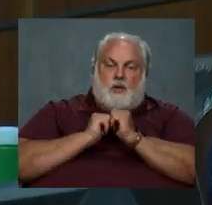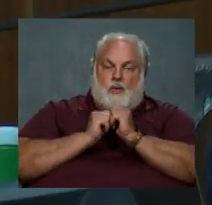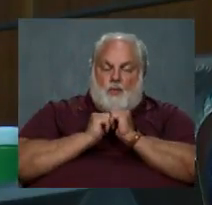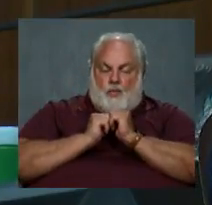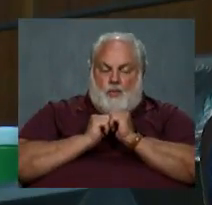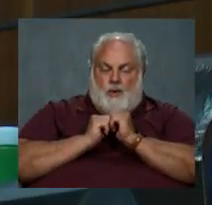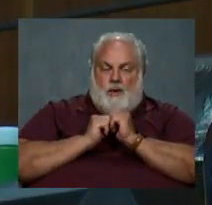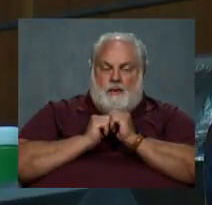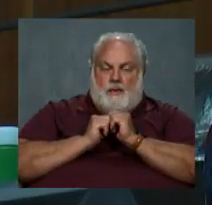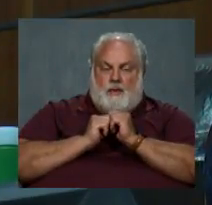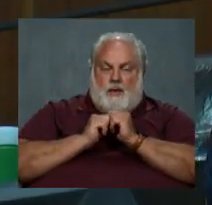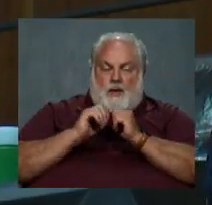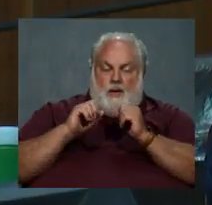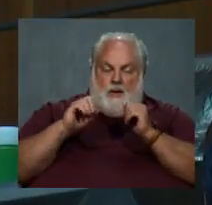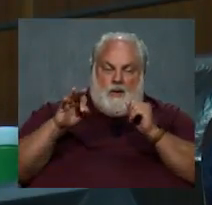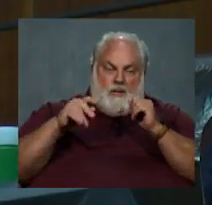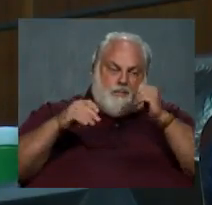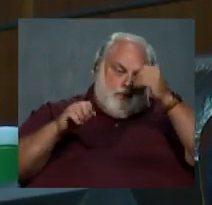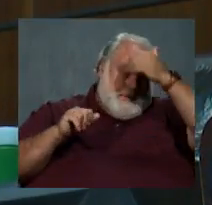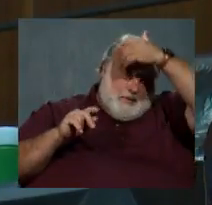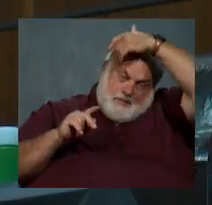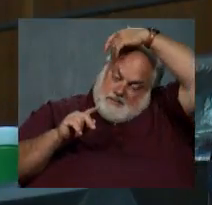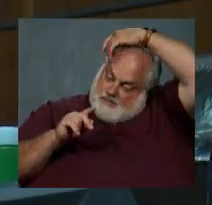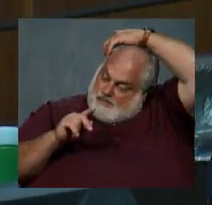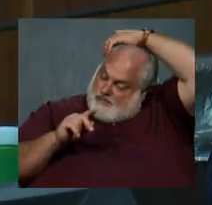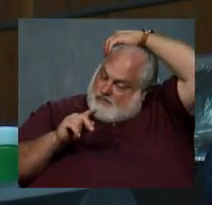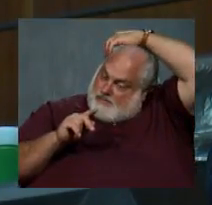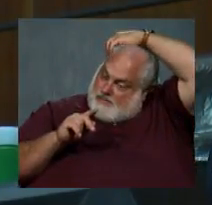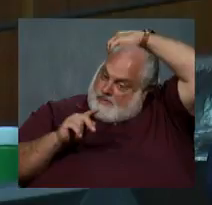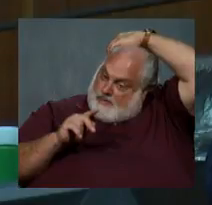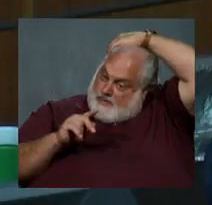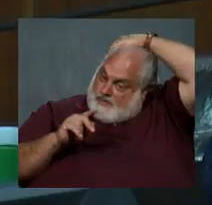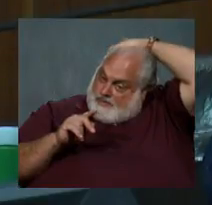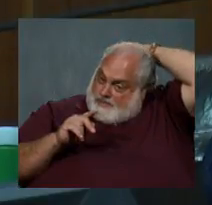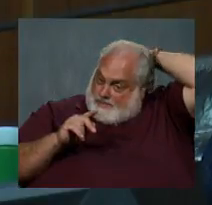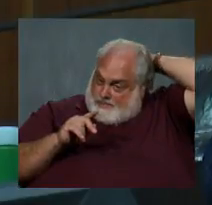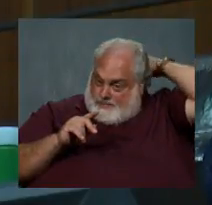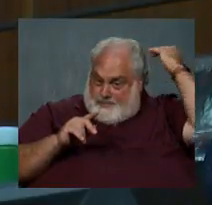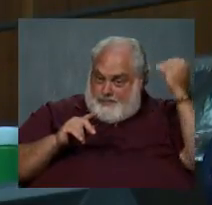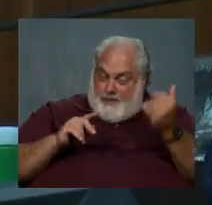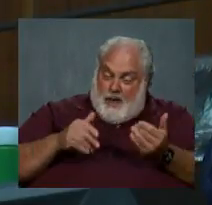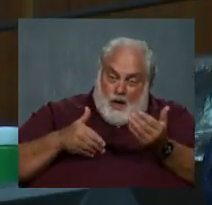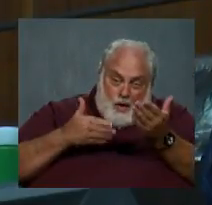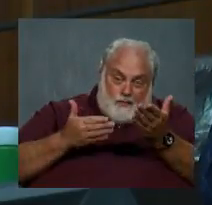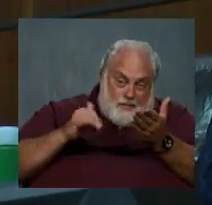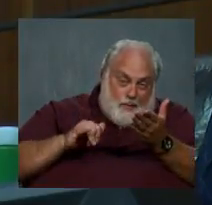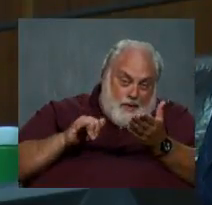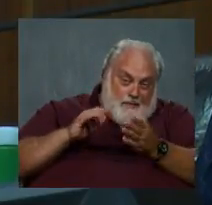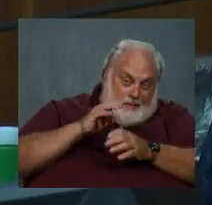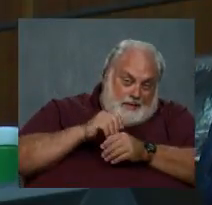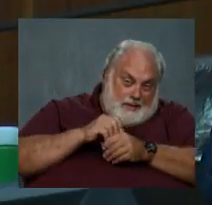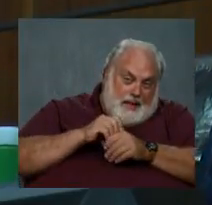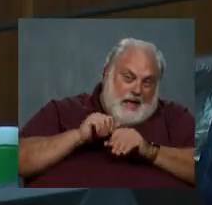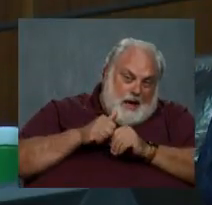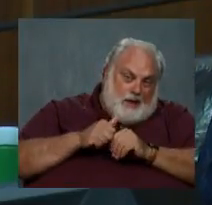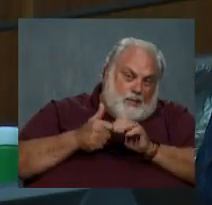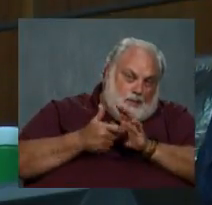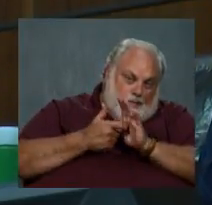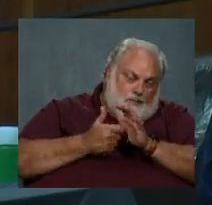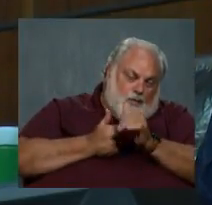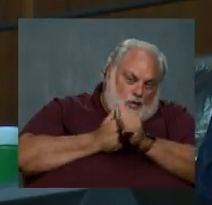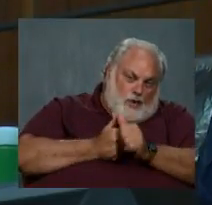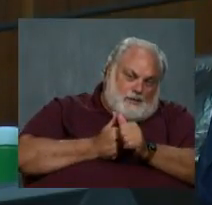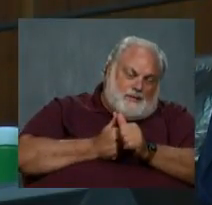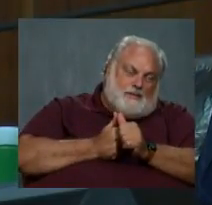to get us off peak. So that invitation is there if you want to take me up on it. So, and we'll have to get into how we would enforce that, Tom,